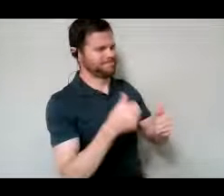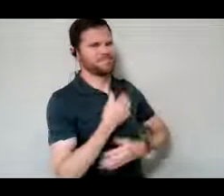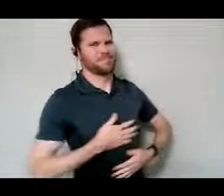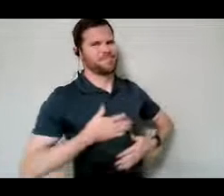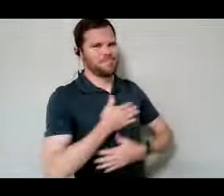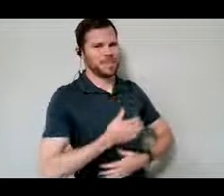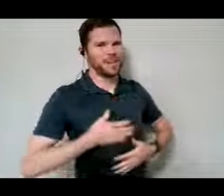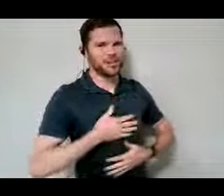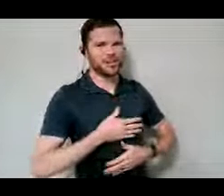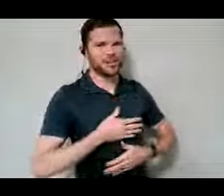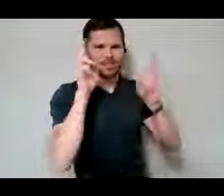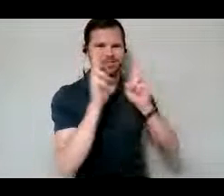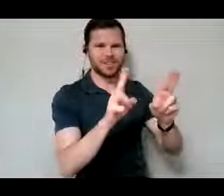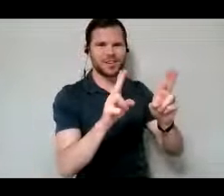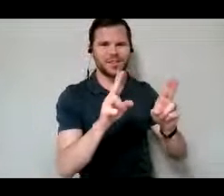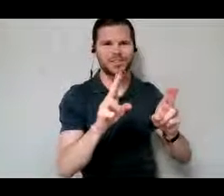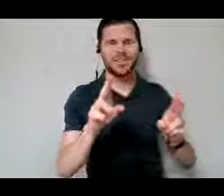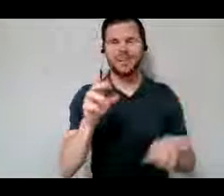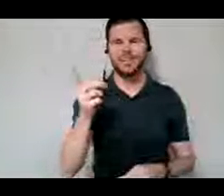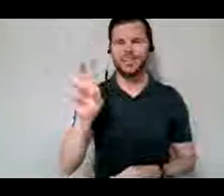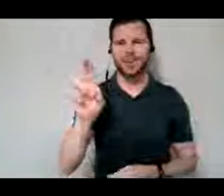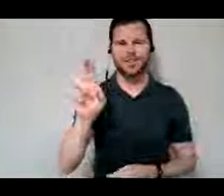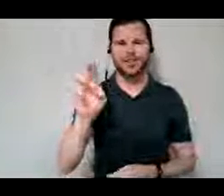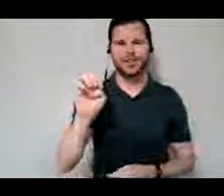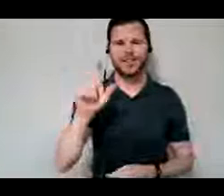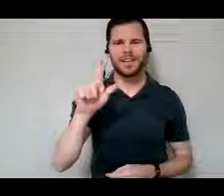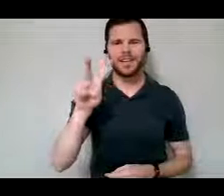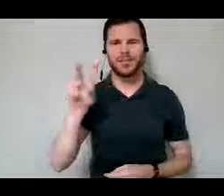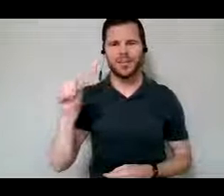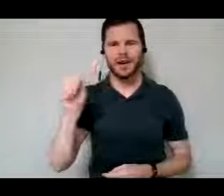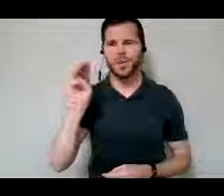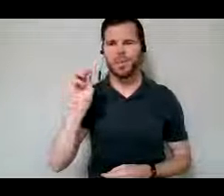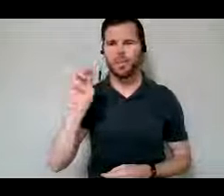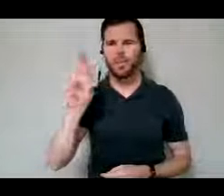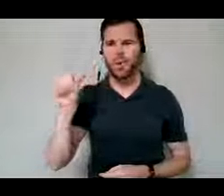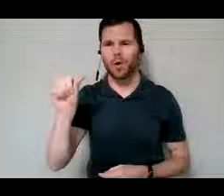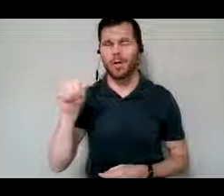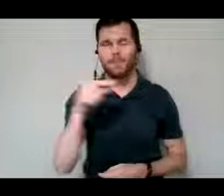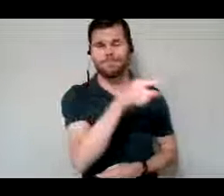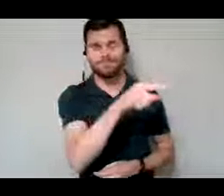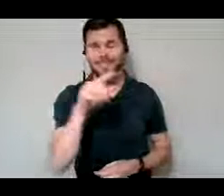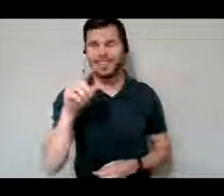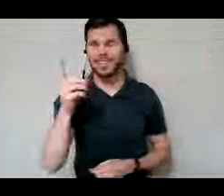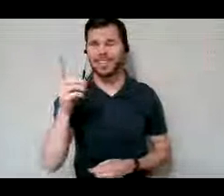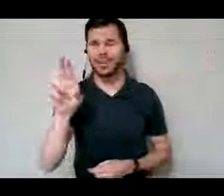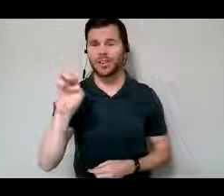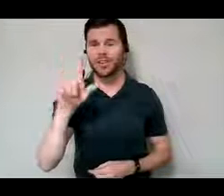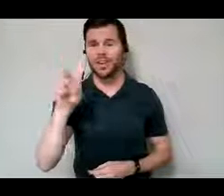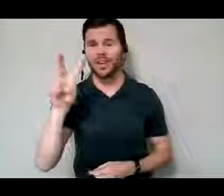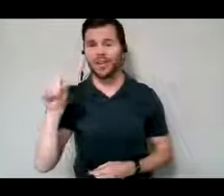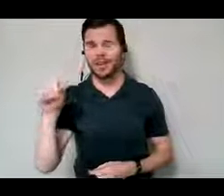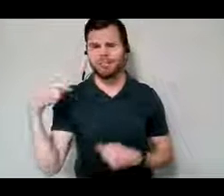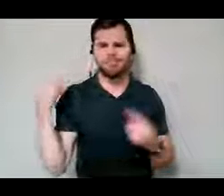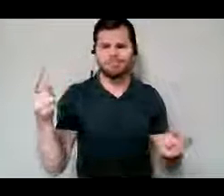honor Dr. Elva Mora. Elva has been a consistent member of the Sarah High School counseling staff